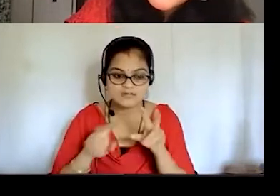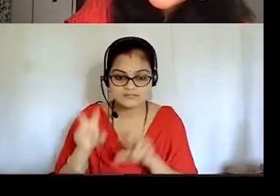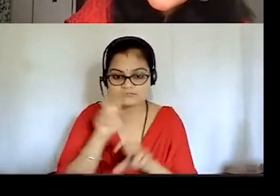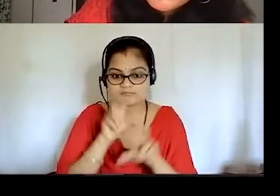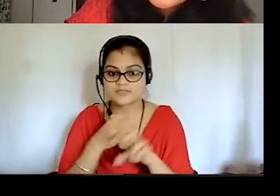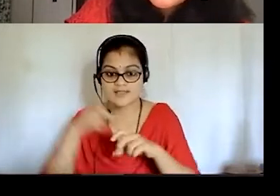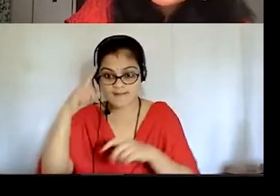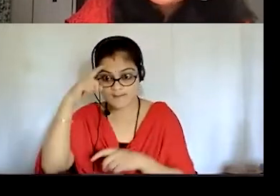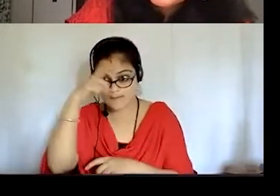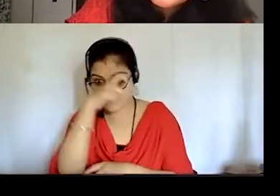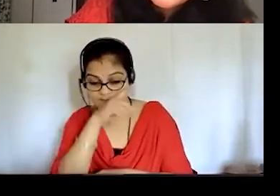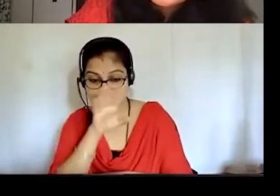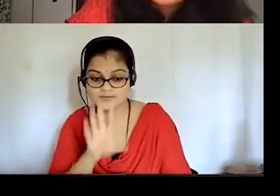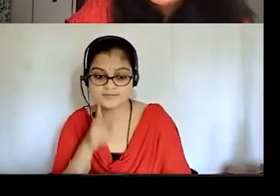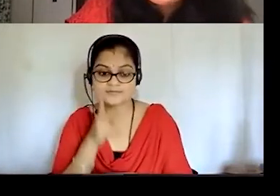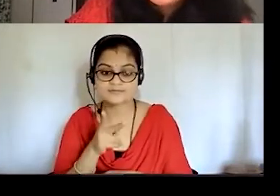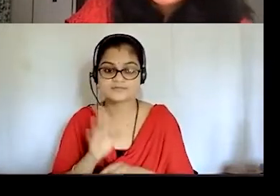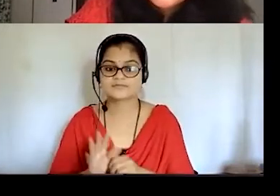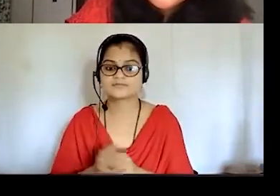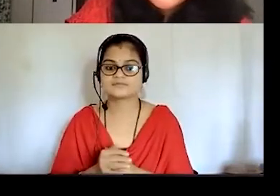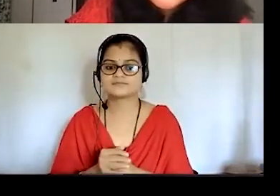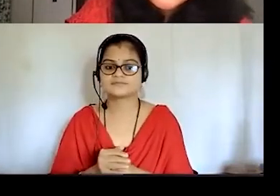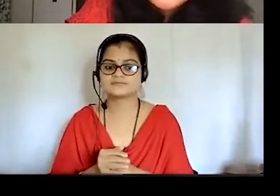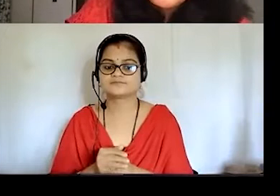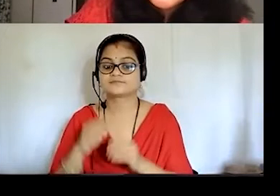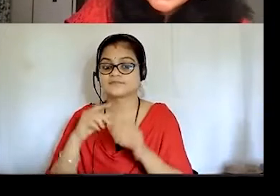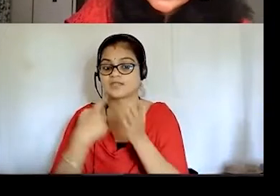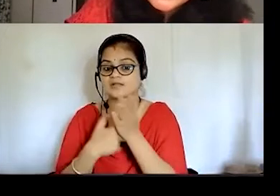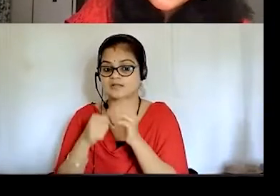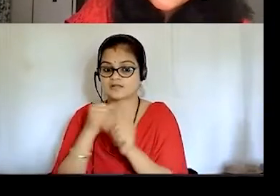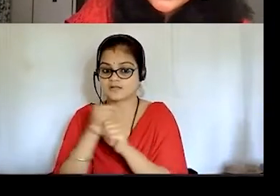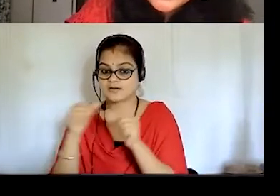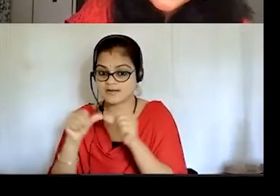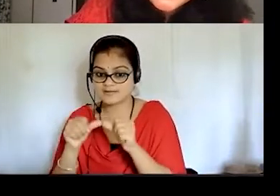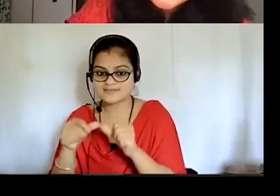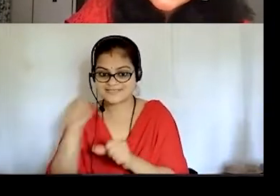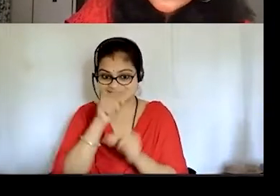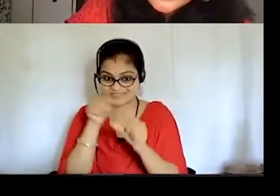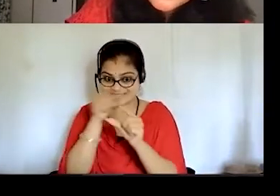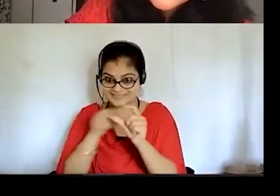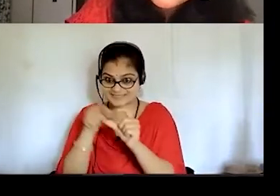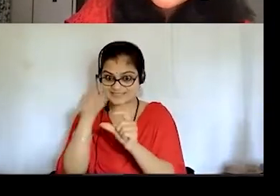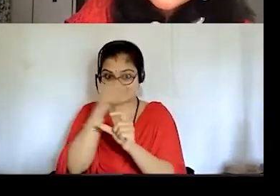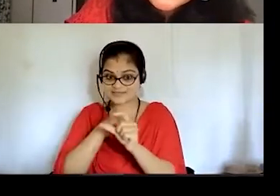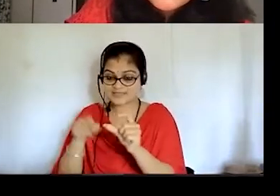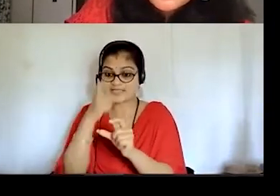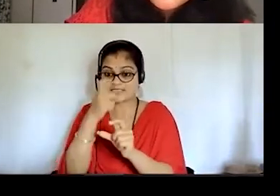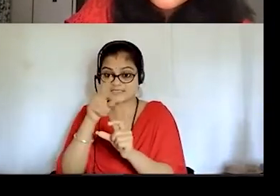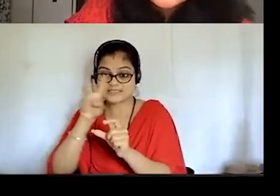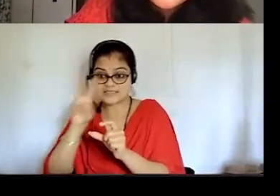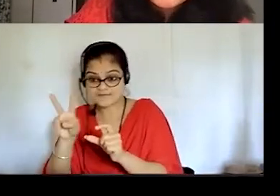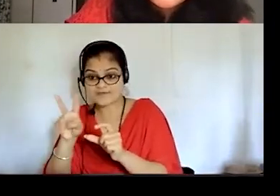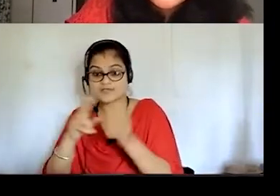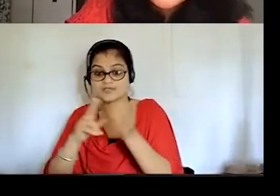actually simplifies the gigantic matrix of ragas. The circle defines 72